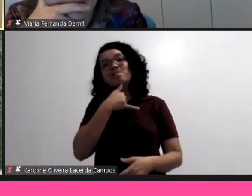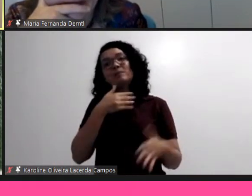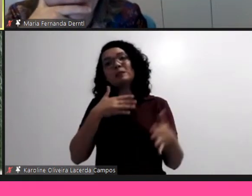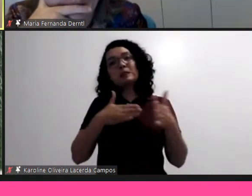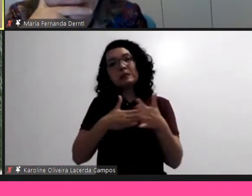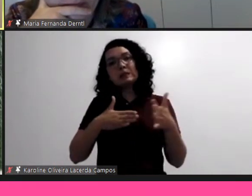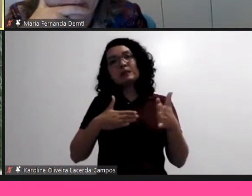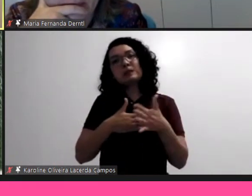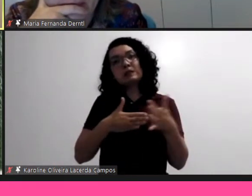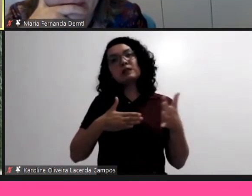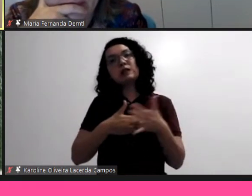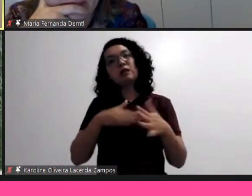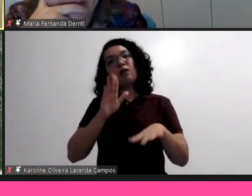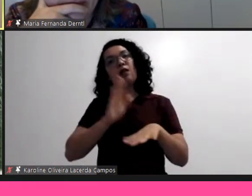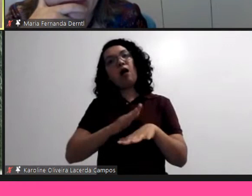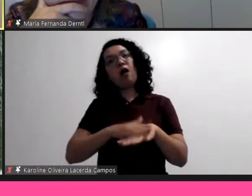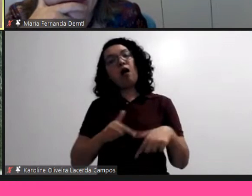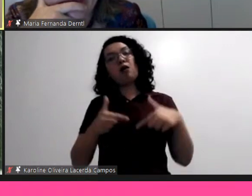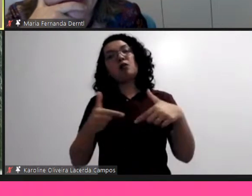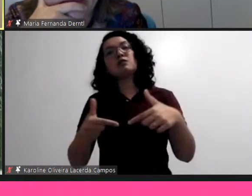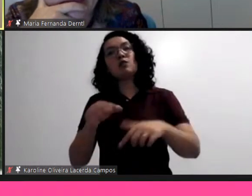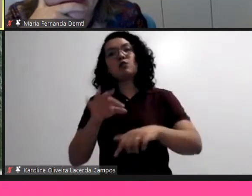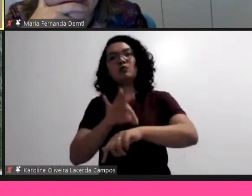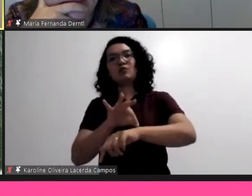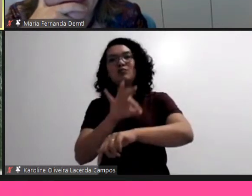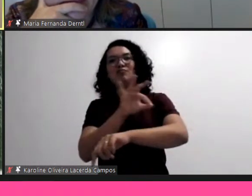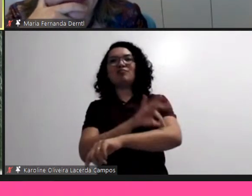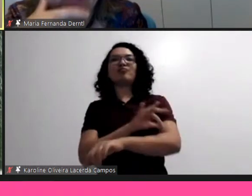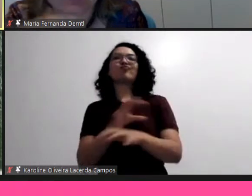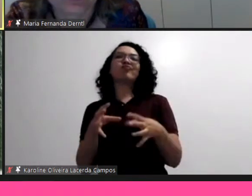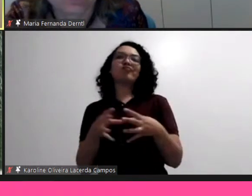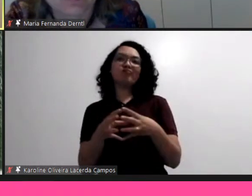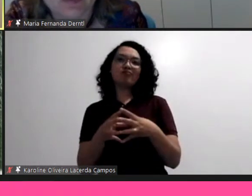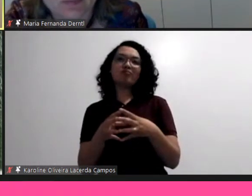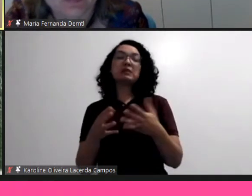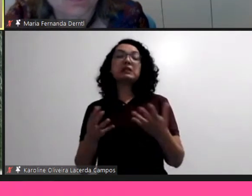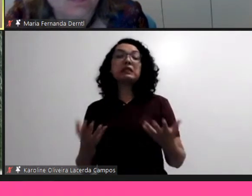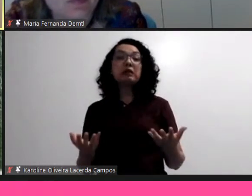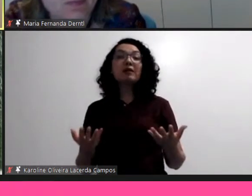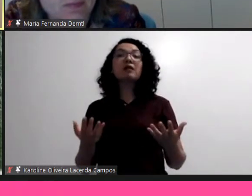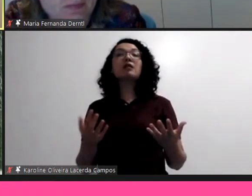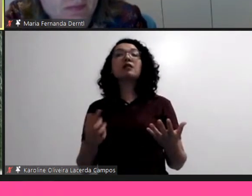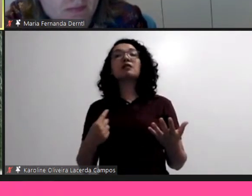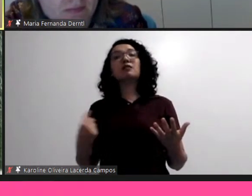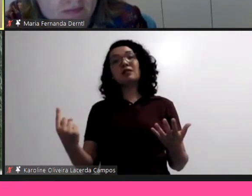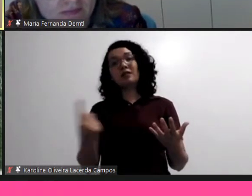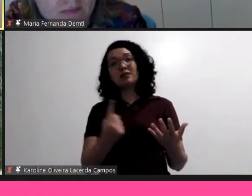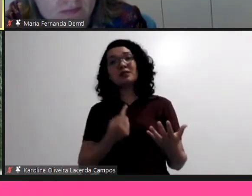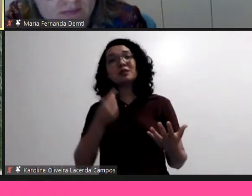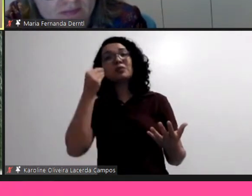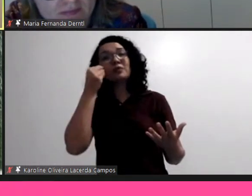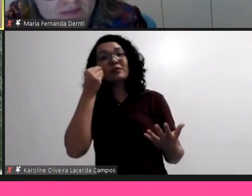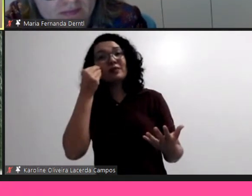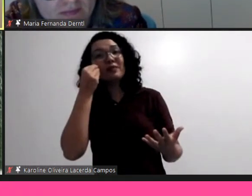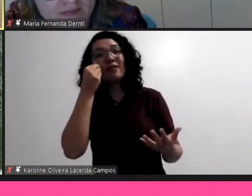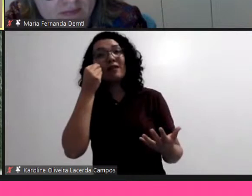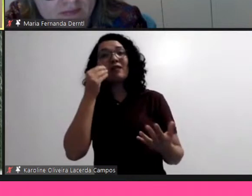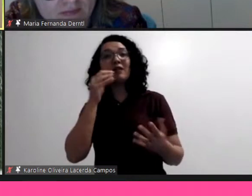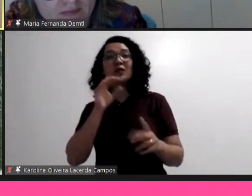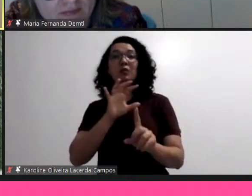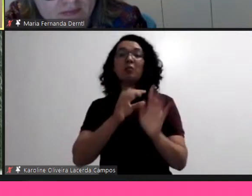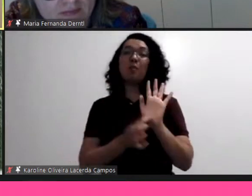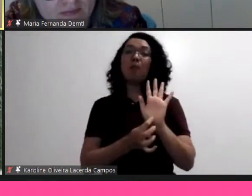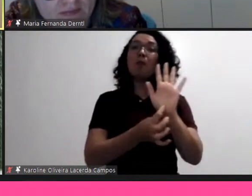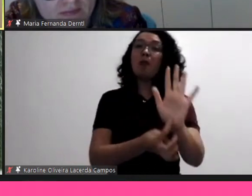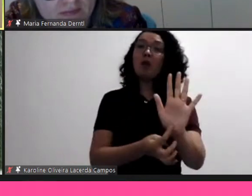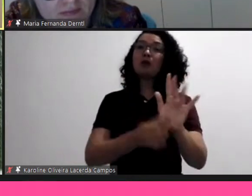with advocacy and trying to show people how to do things better. But the institution that has to implement, they are resisting